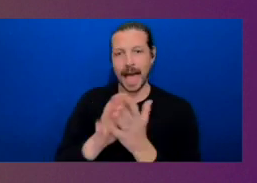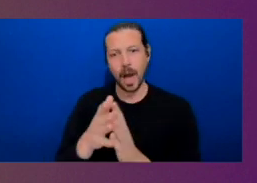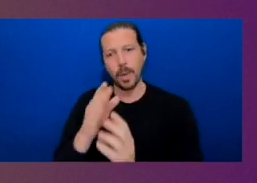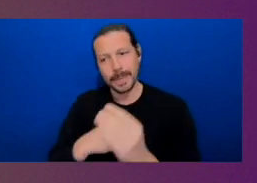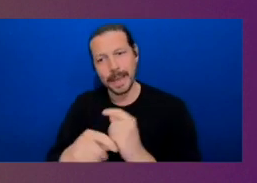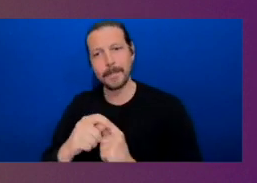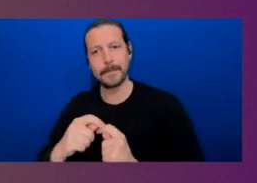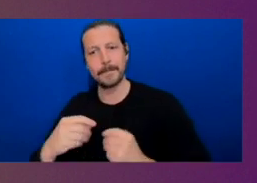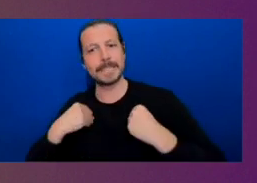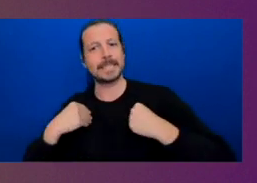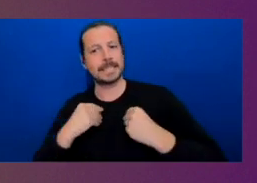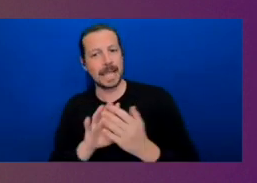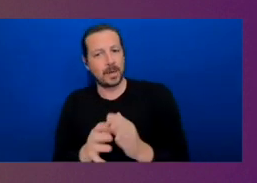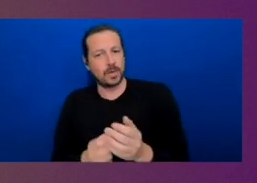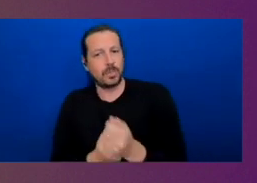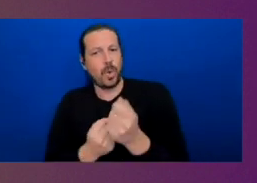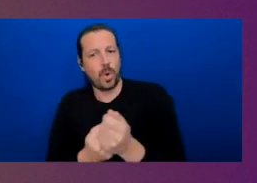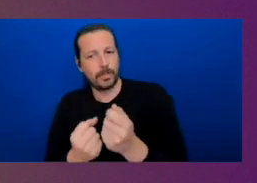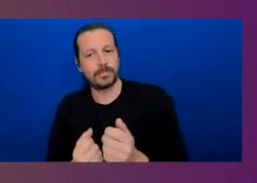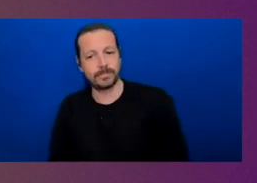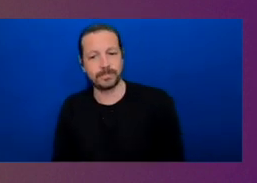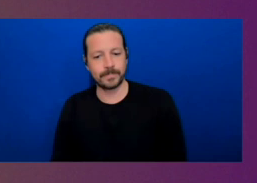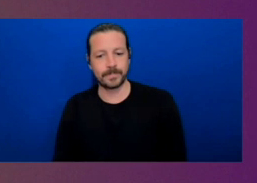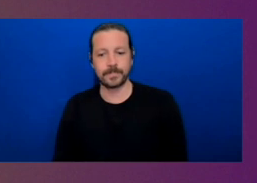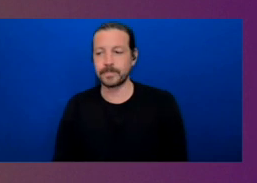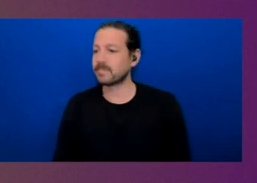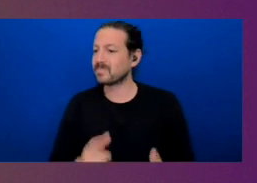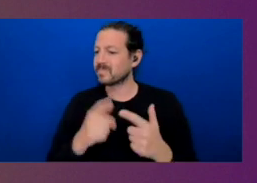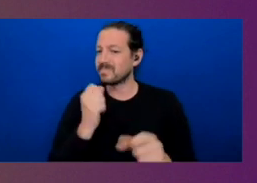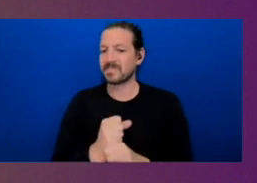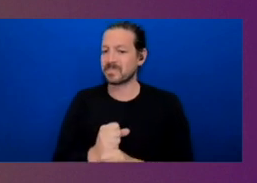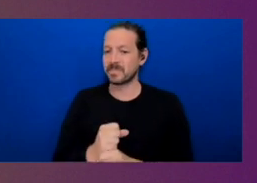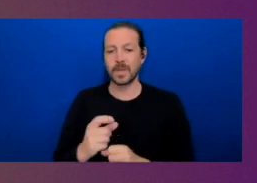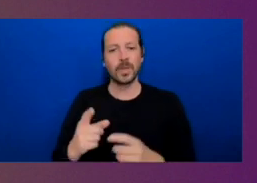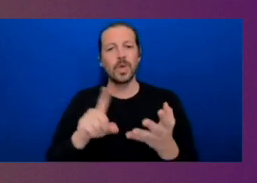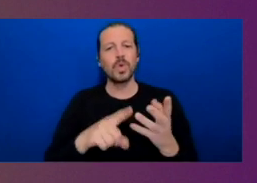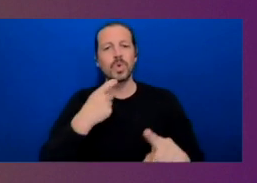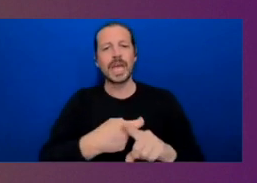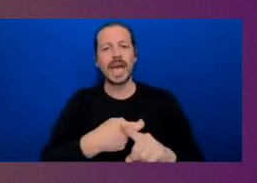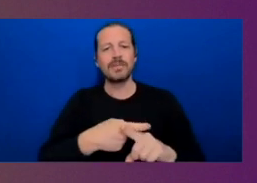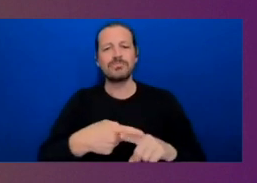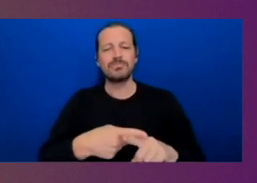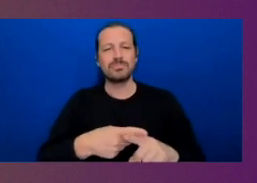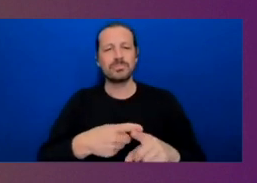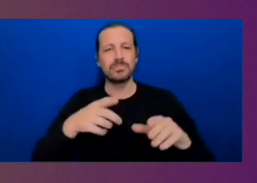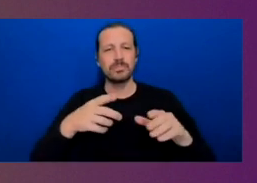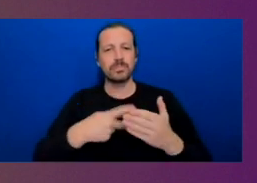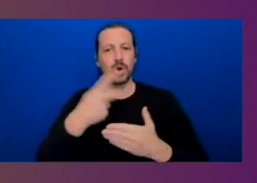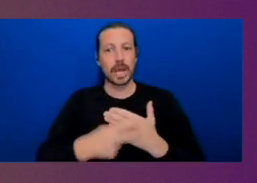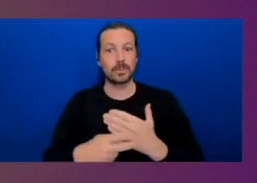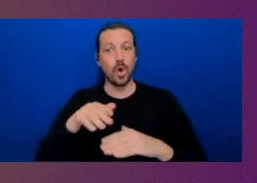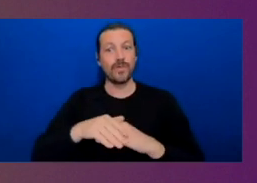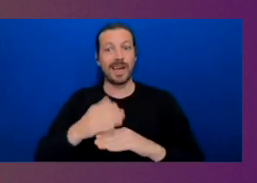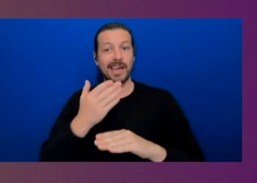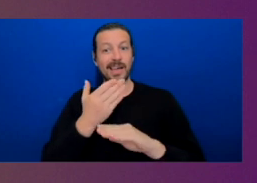supported in doing so. Even things like the programs in the UK that are designed around innovation, just little things